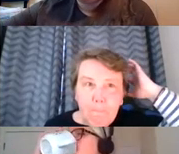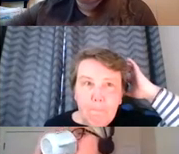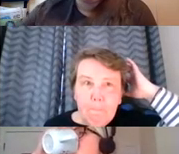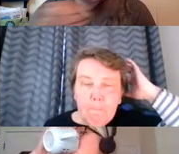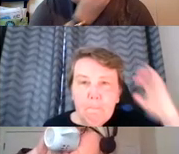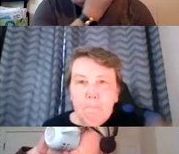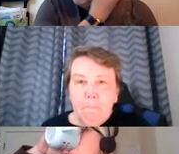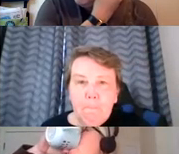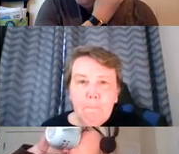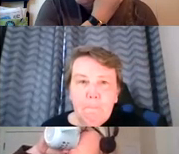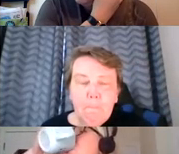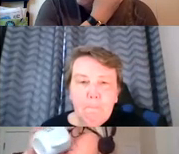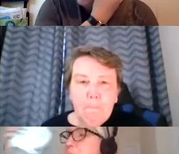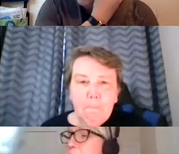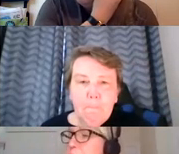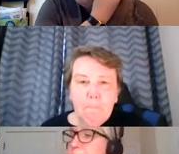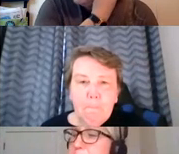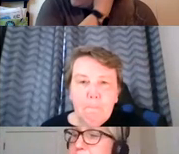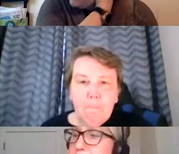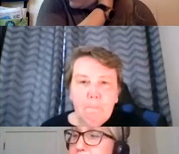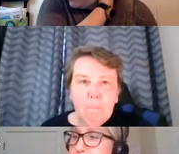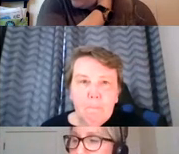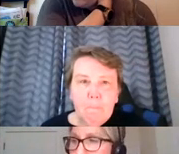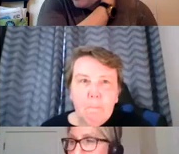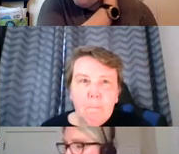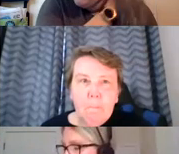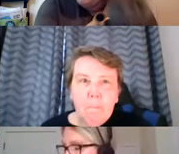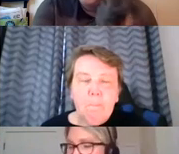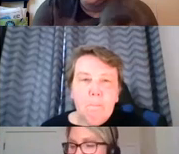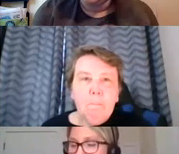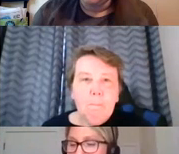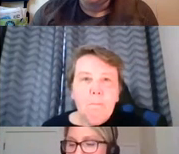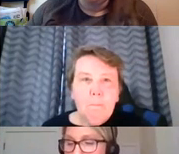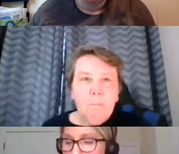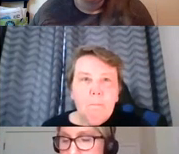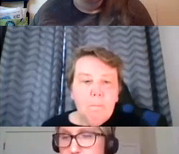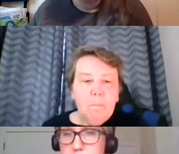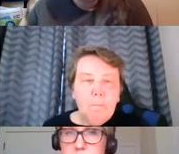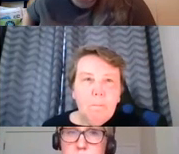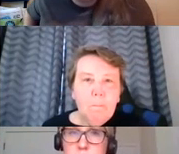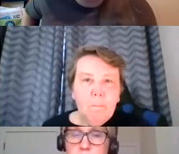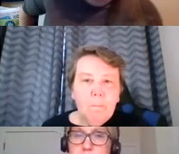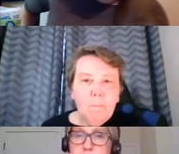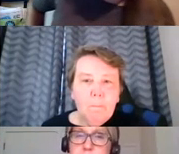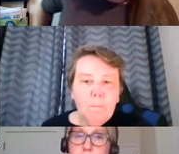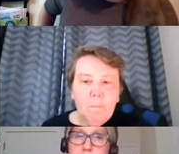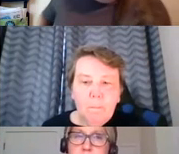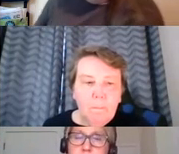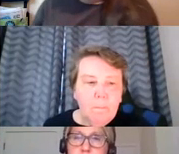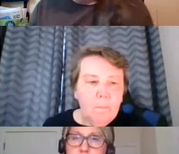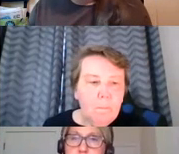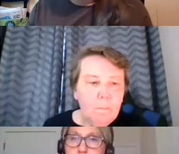quick access guide is in that handout folder, the Google Drive. And I can always resend that link with the Google